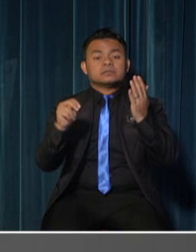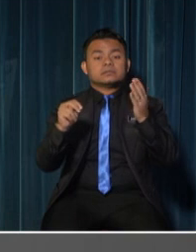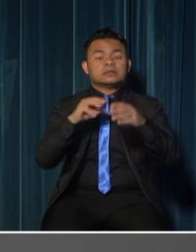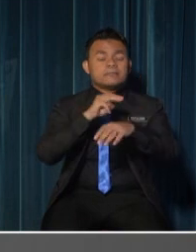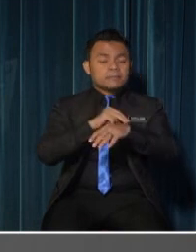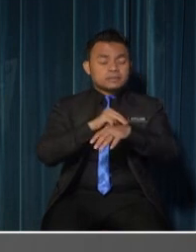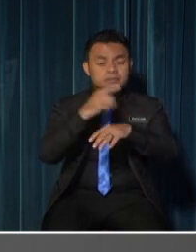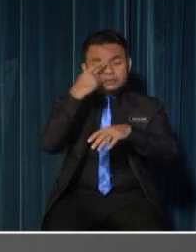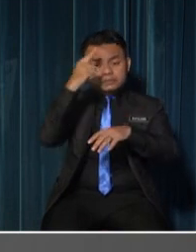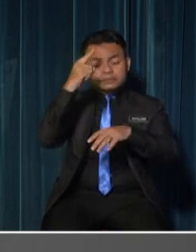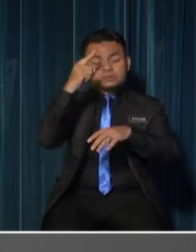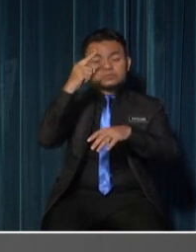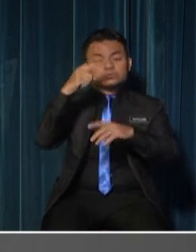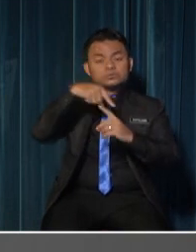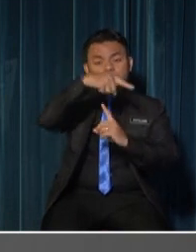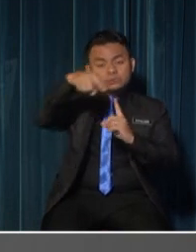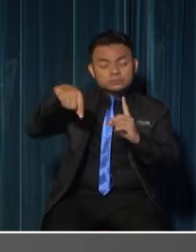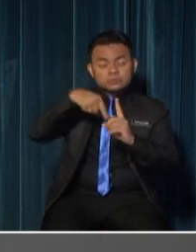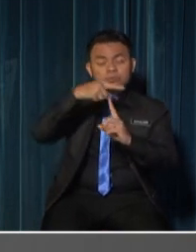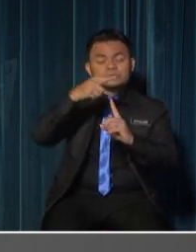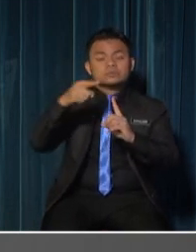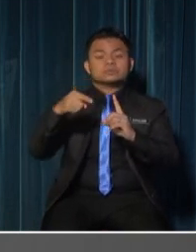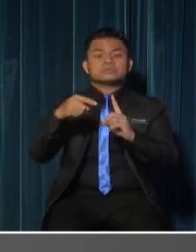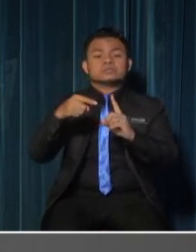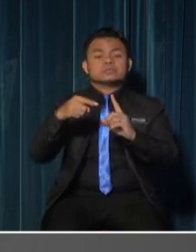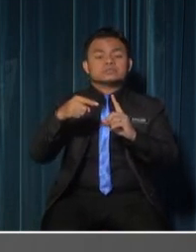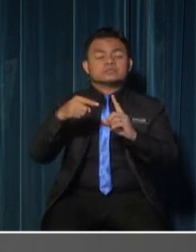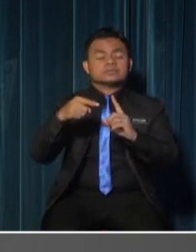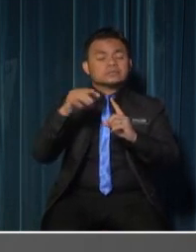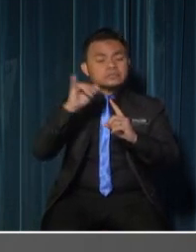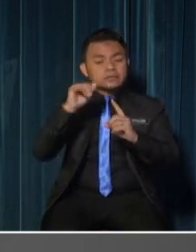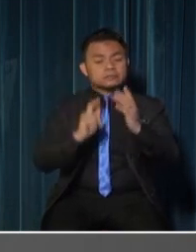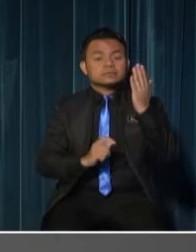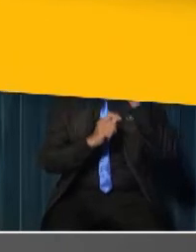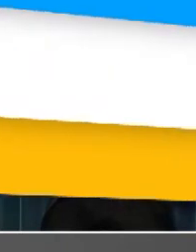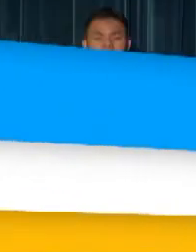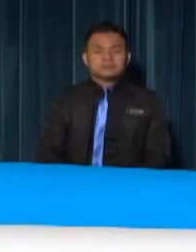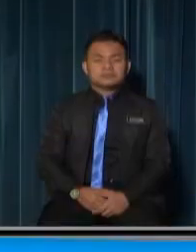make one complete revolution around the sun also increases.